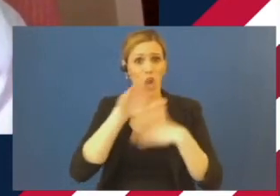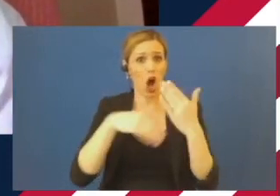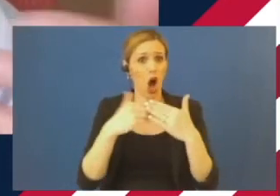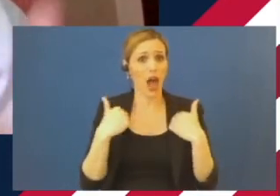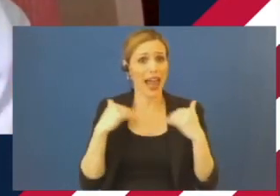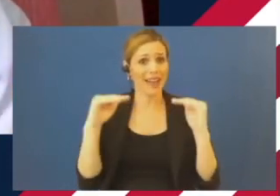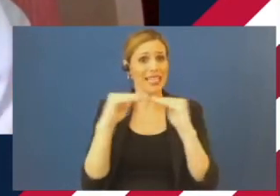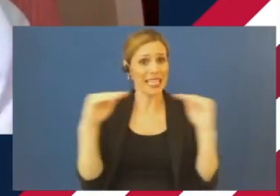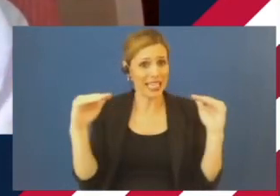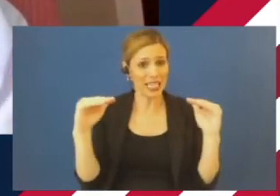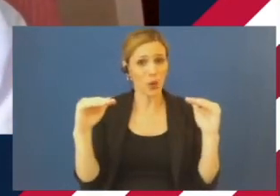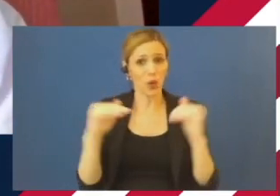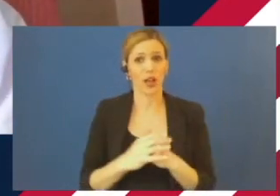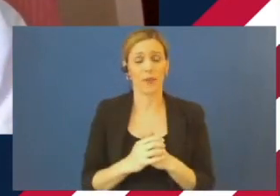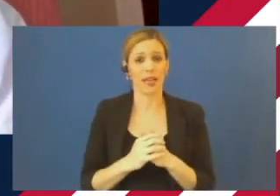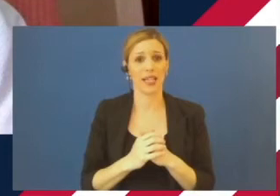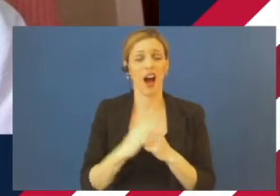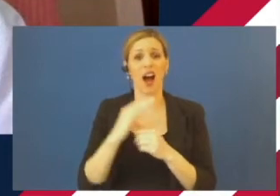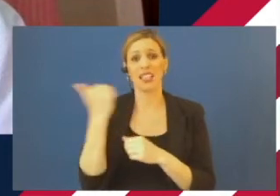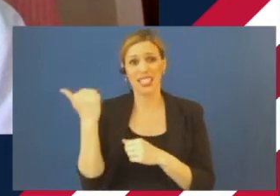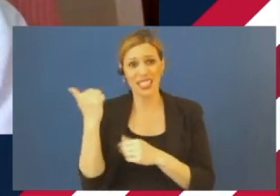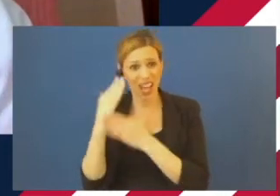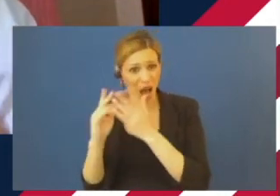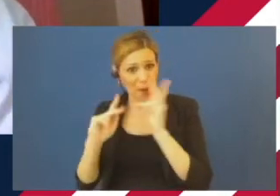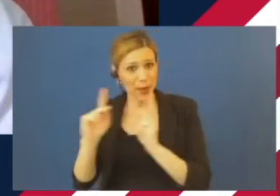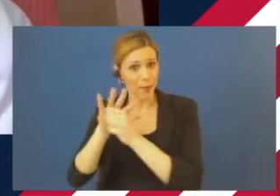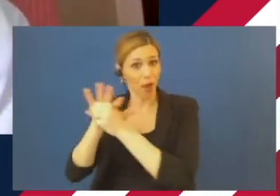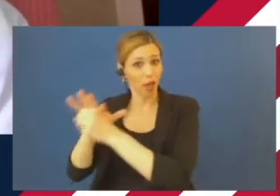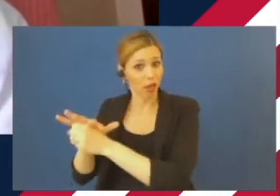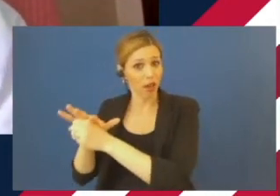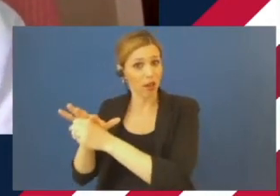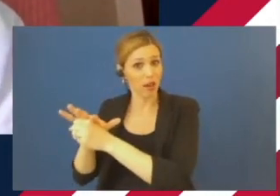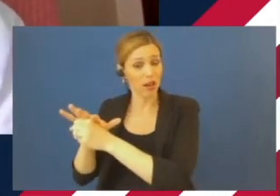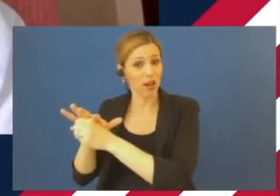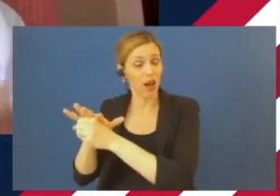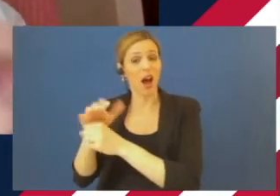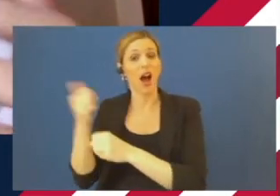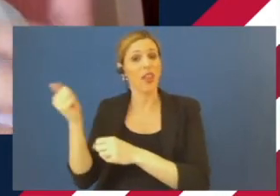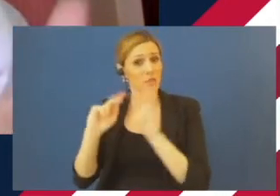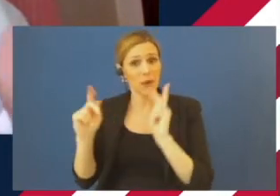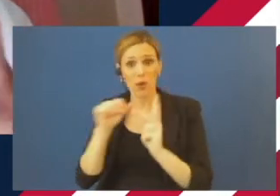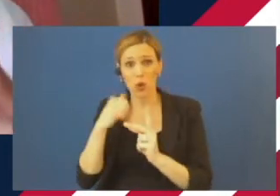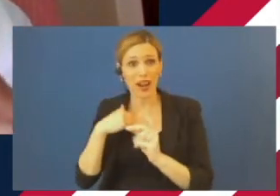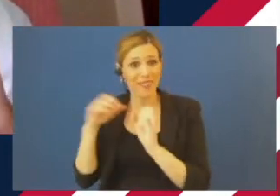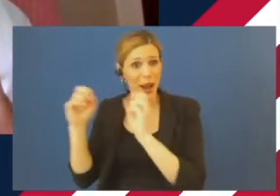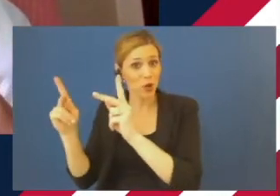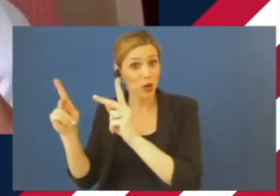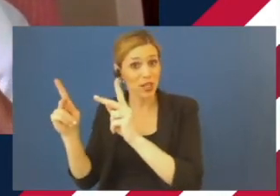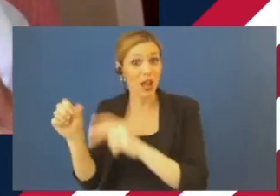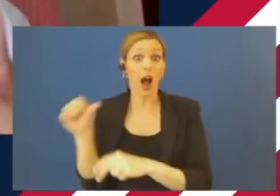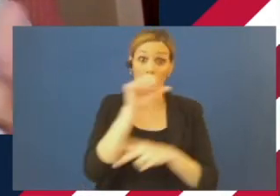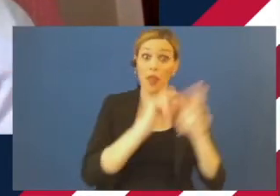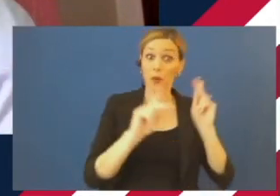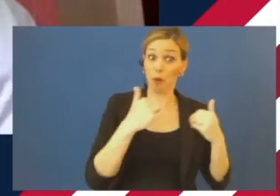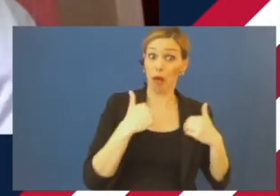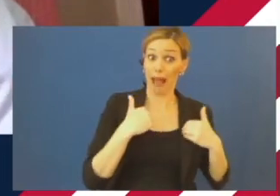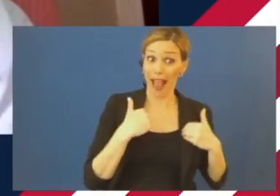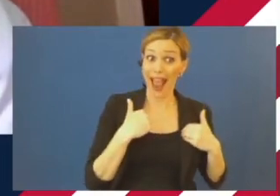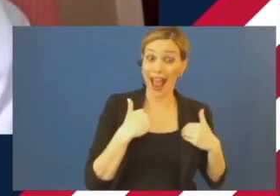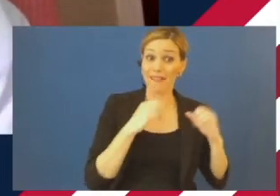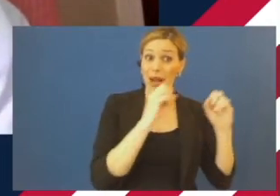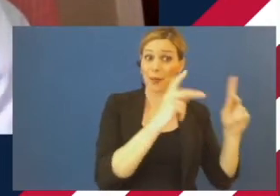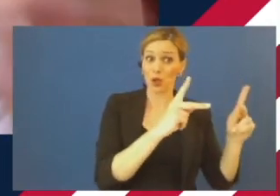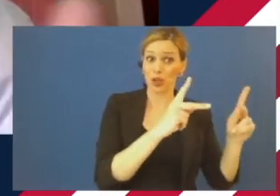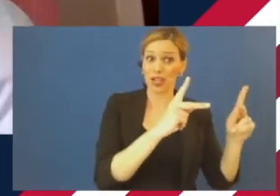down? When some of us don't have opportunities, it means we all can't live to our potential. When a few of us can't breathe, it means none of us can